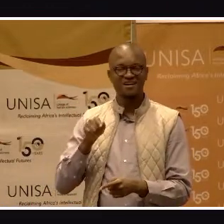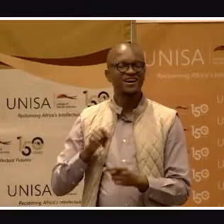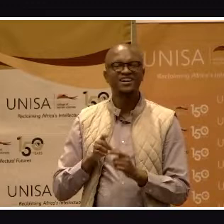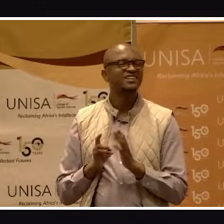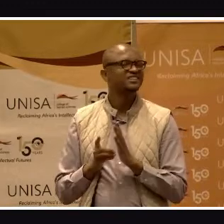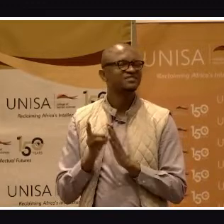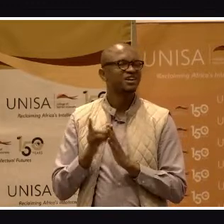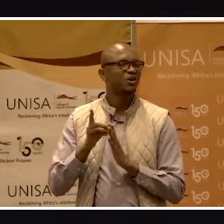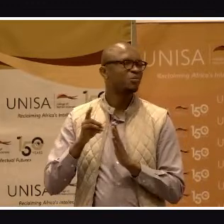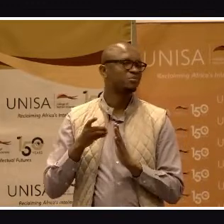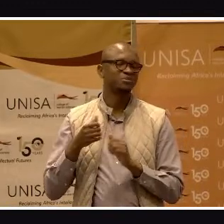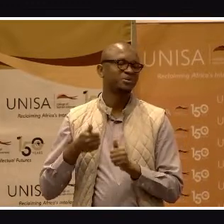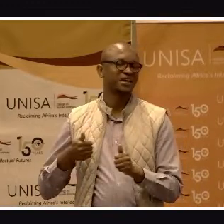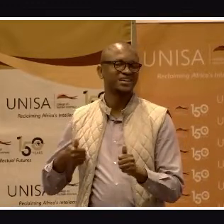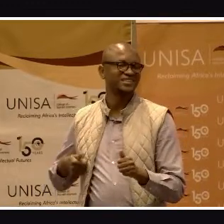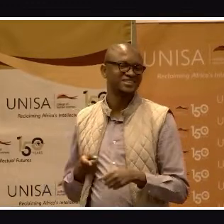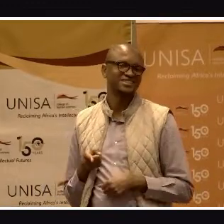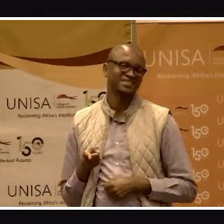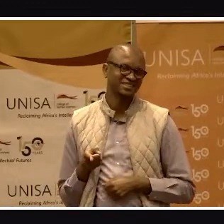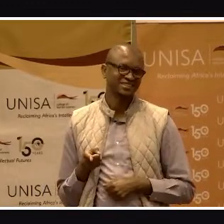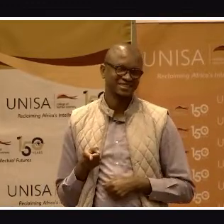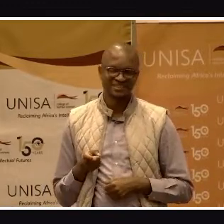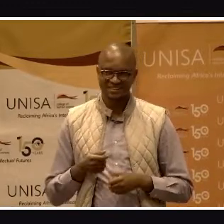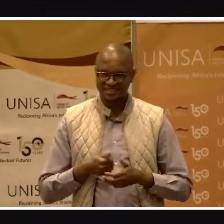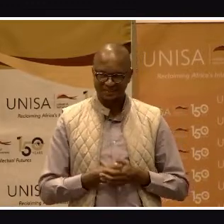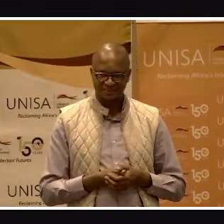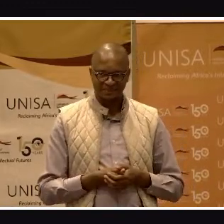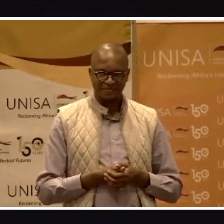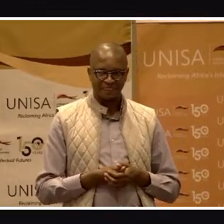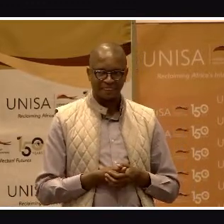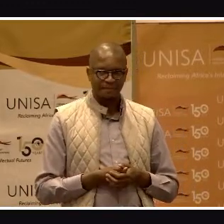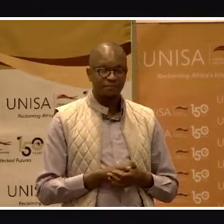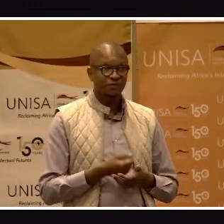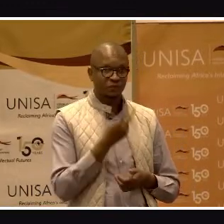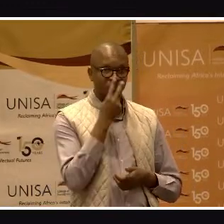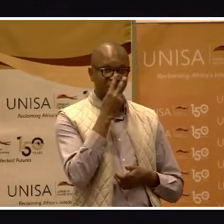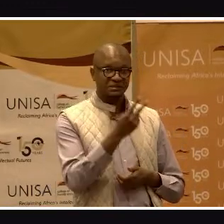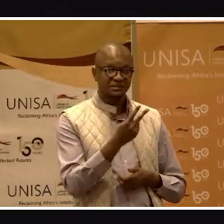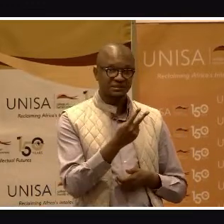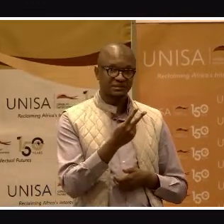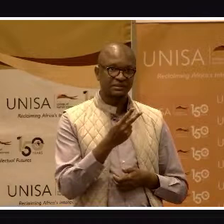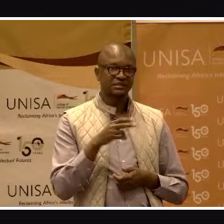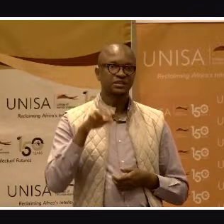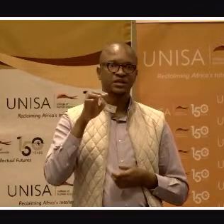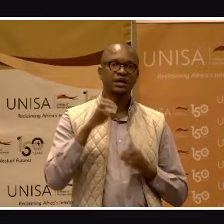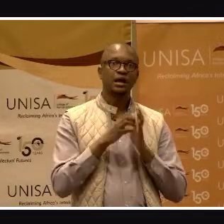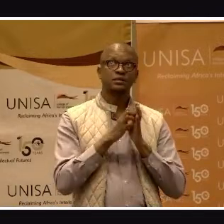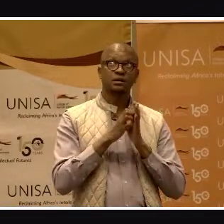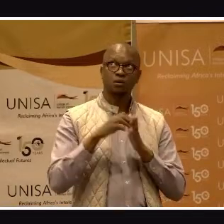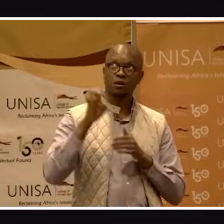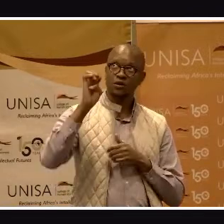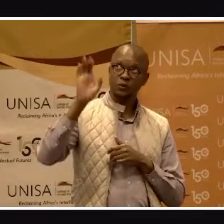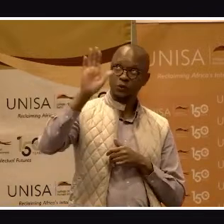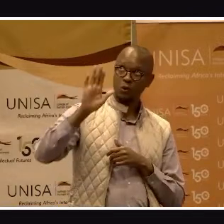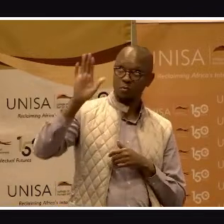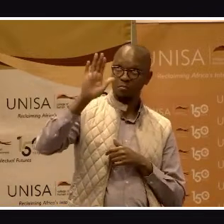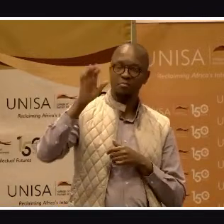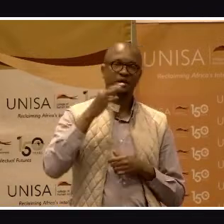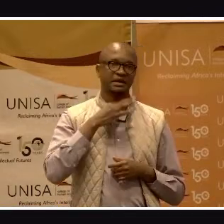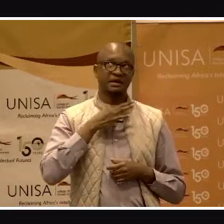example, we see the colonial masters languages like English and